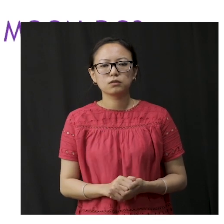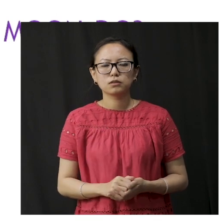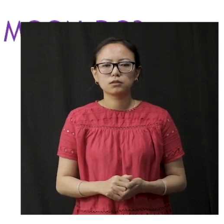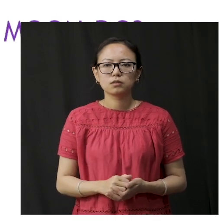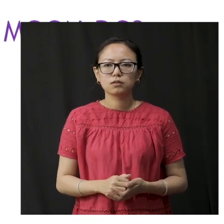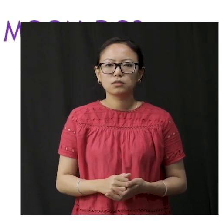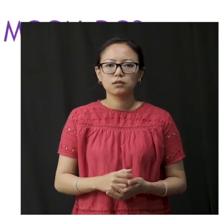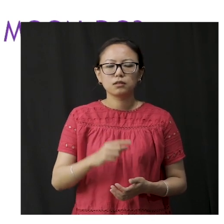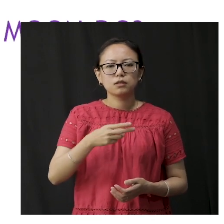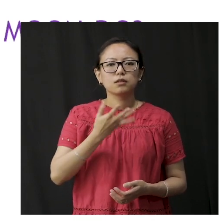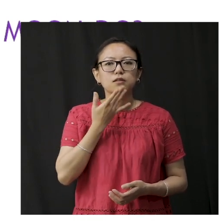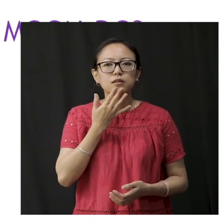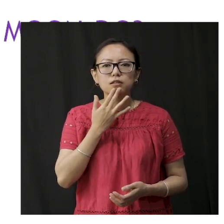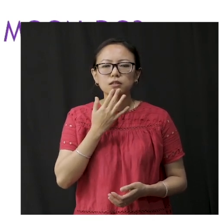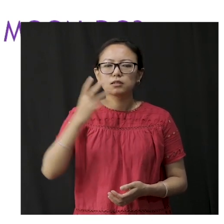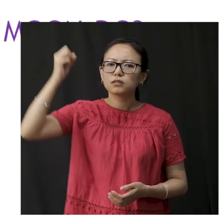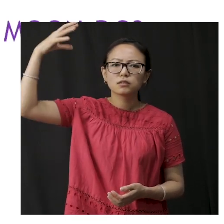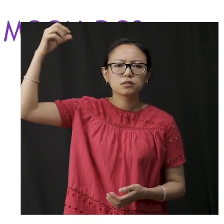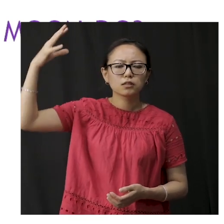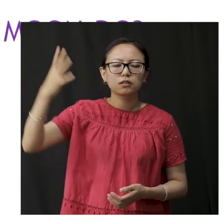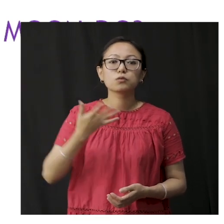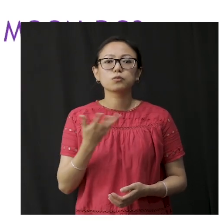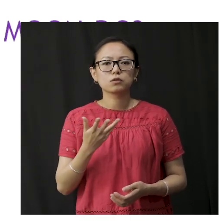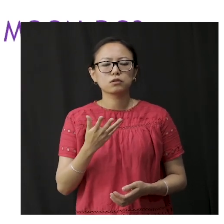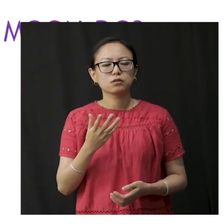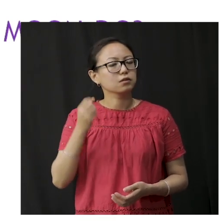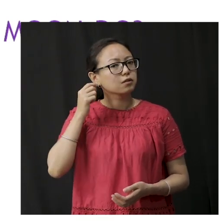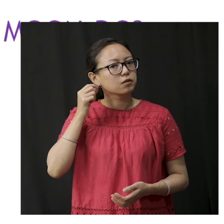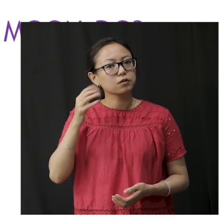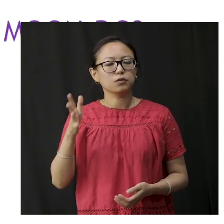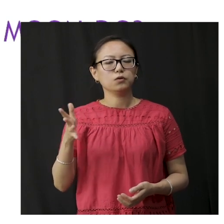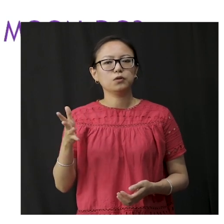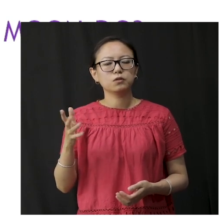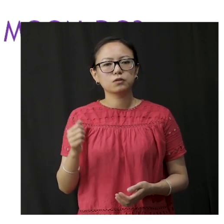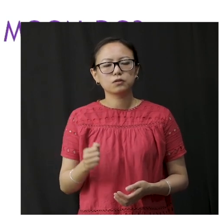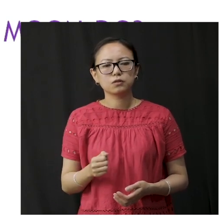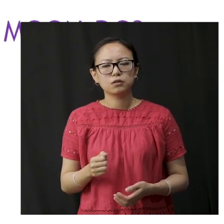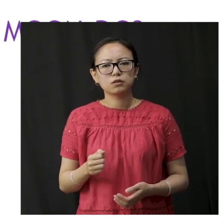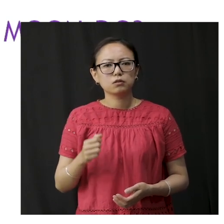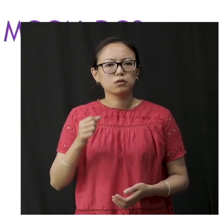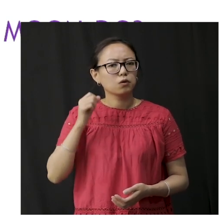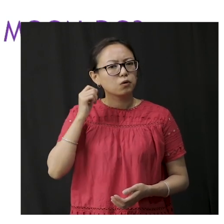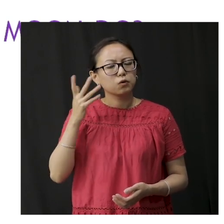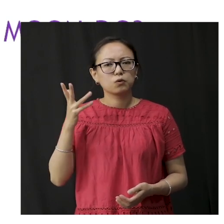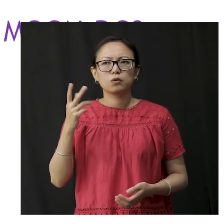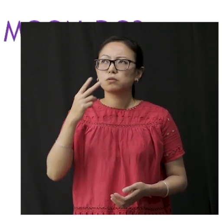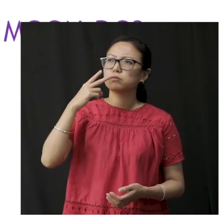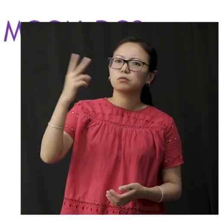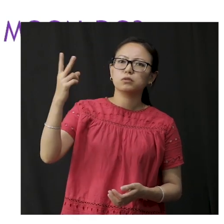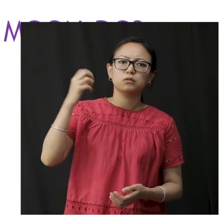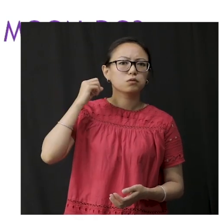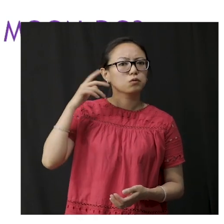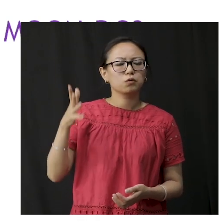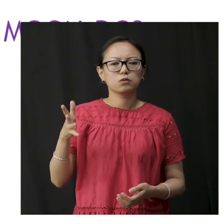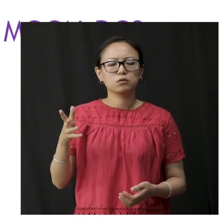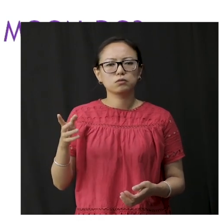color of the sun is gold, and when it shines, it appears like gold in color. And the light from